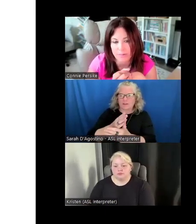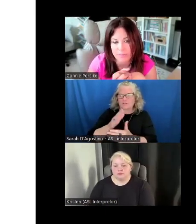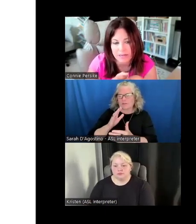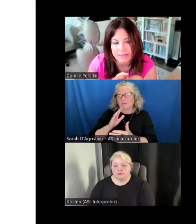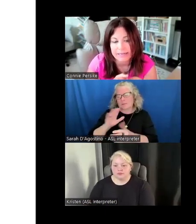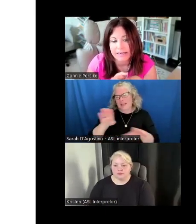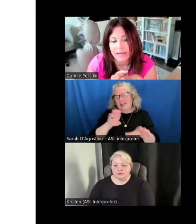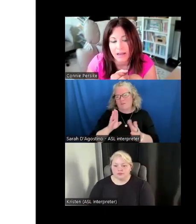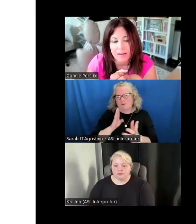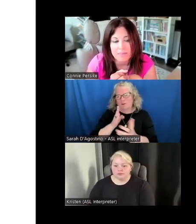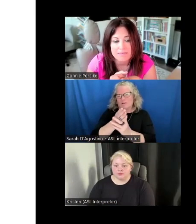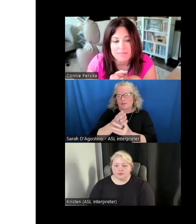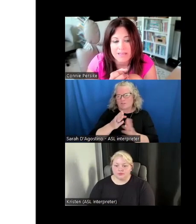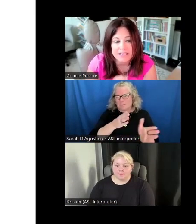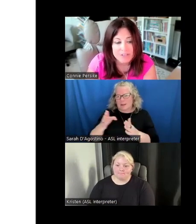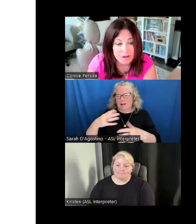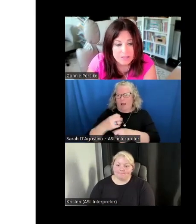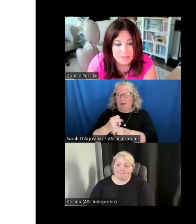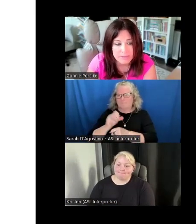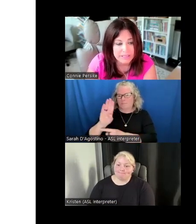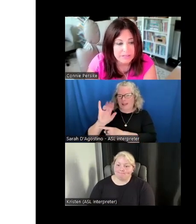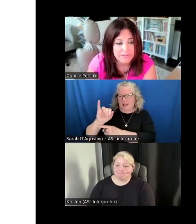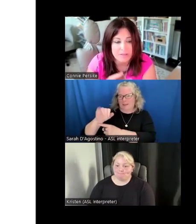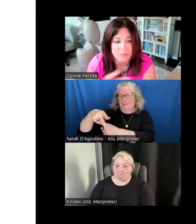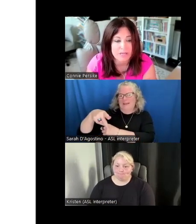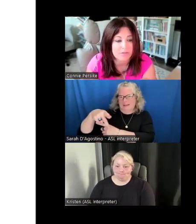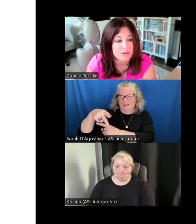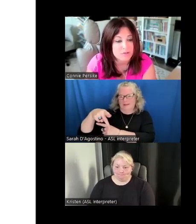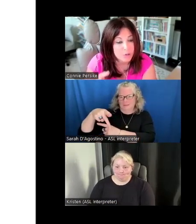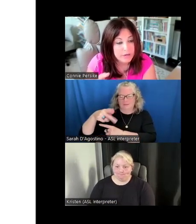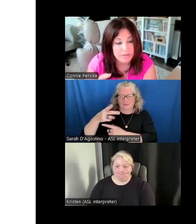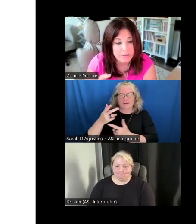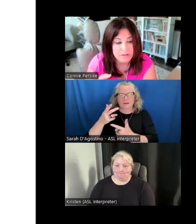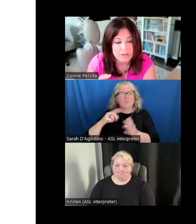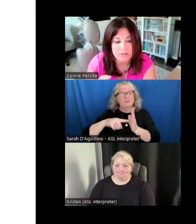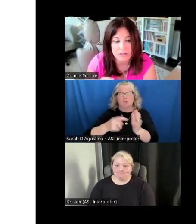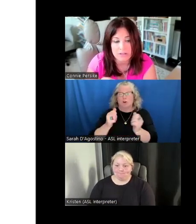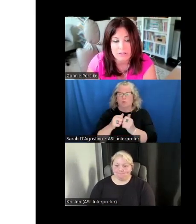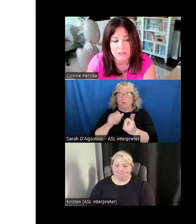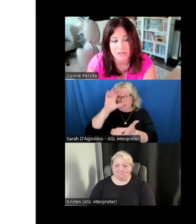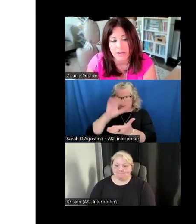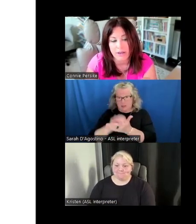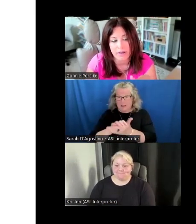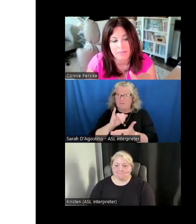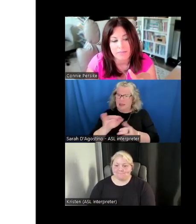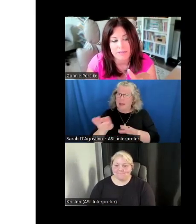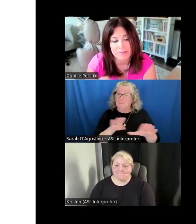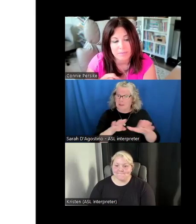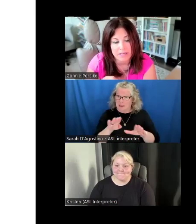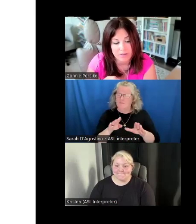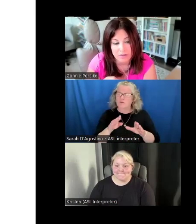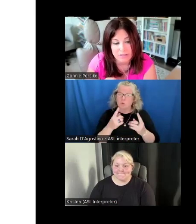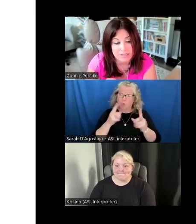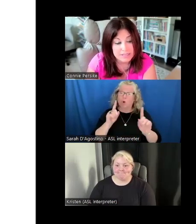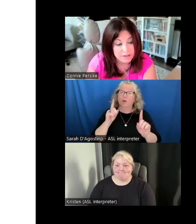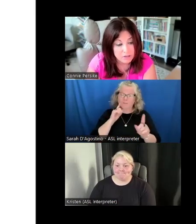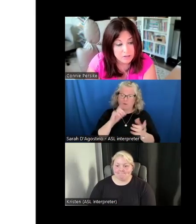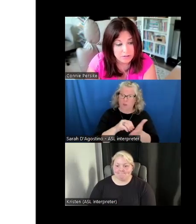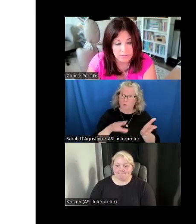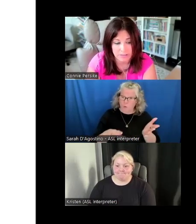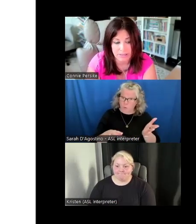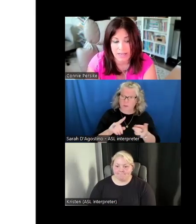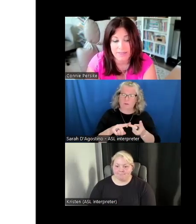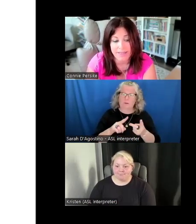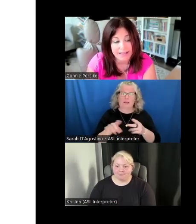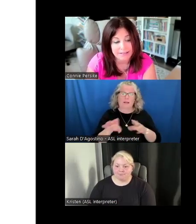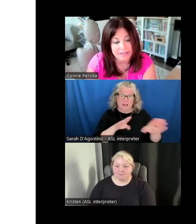stand for, but they start with this belief that the behavior is working for the student, that the behavior is